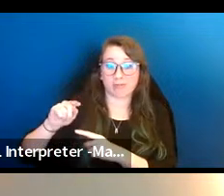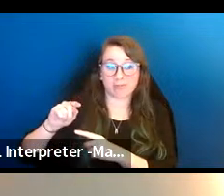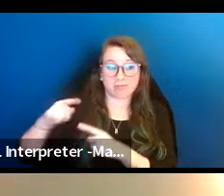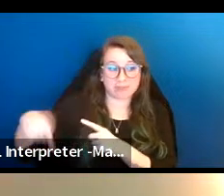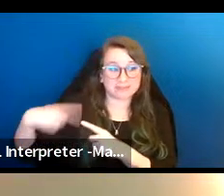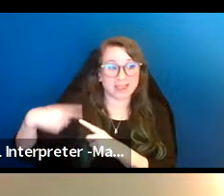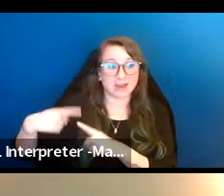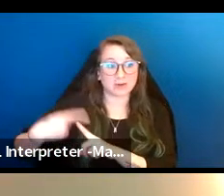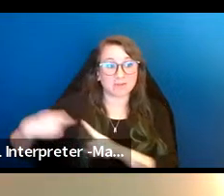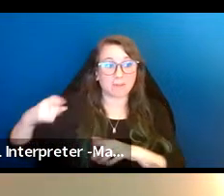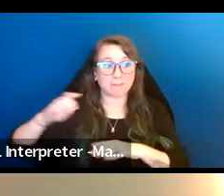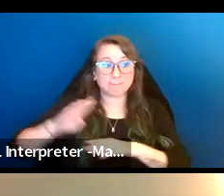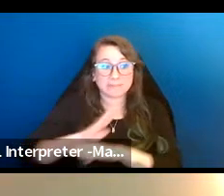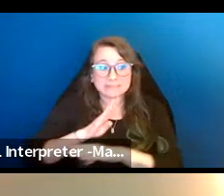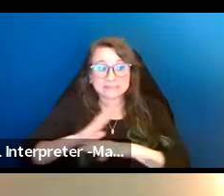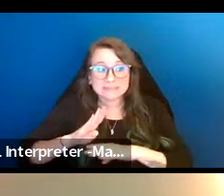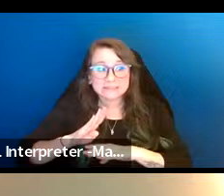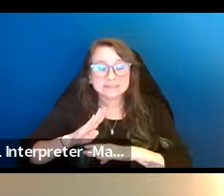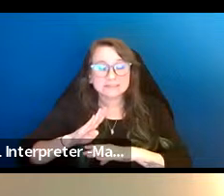a business,